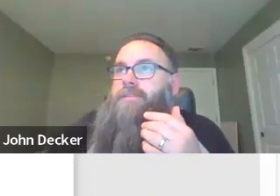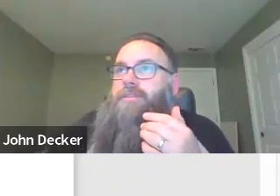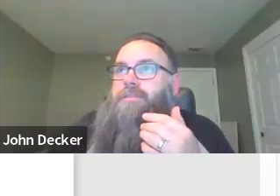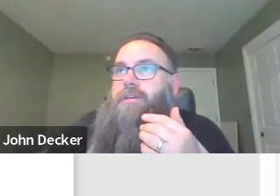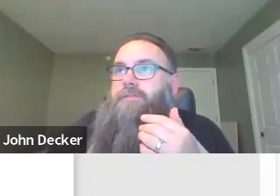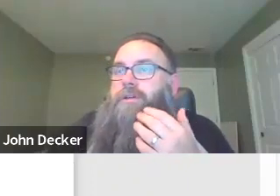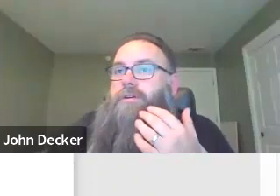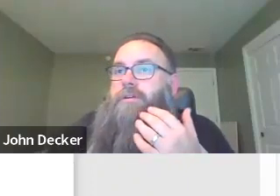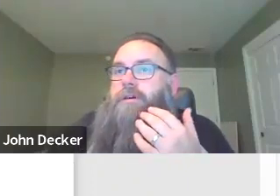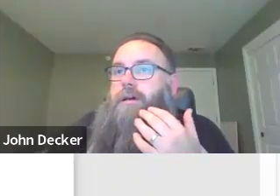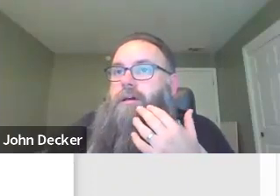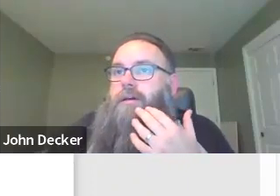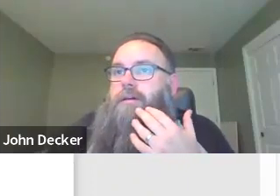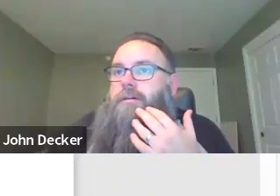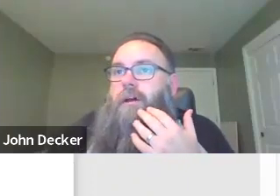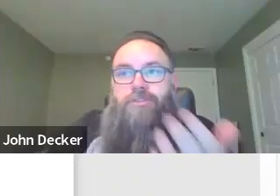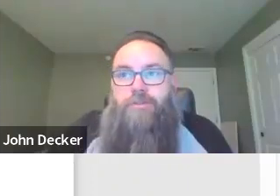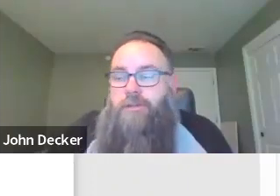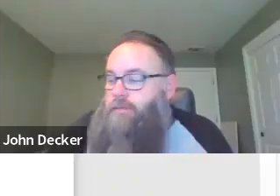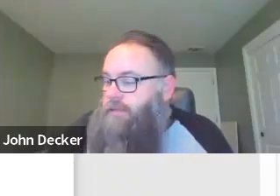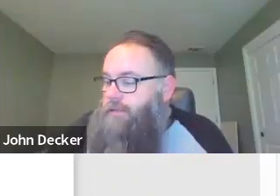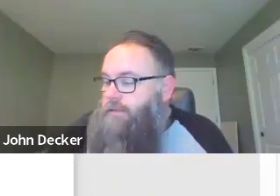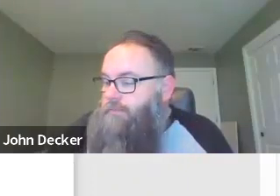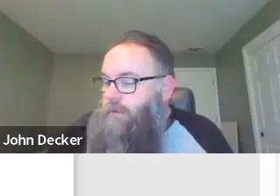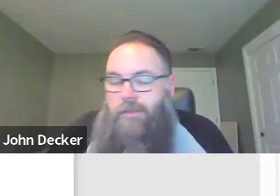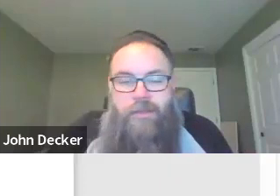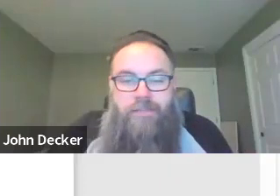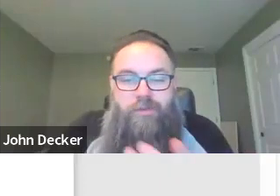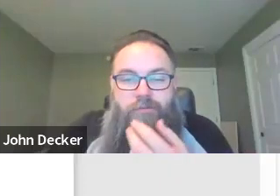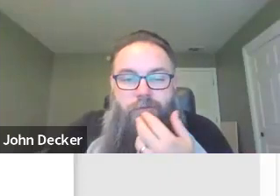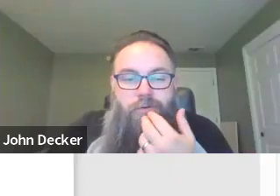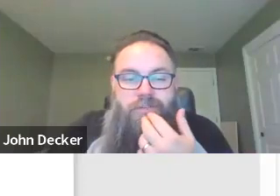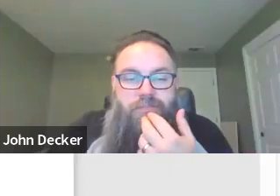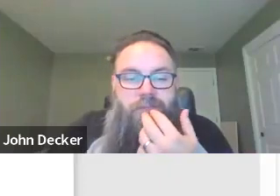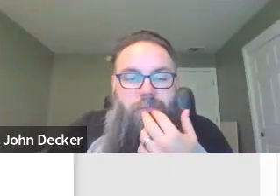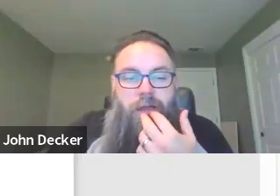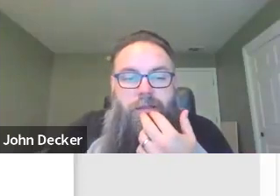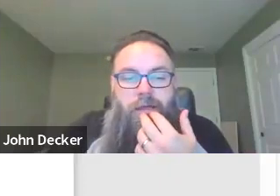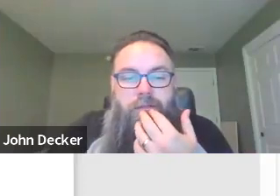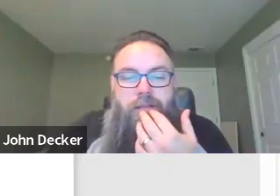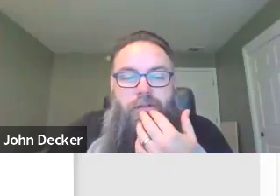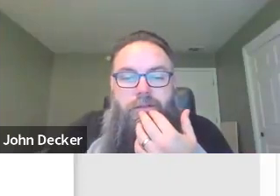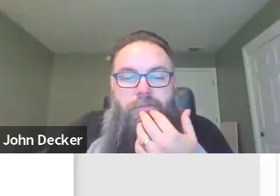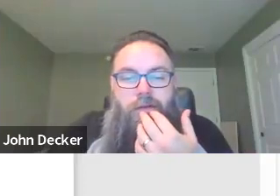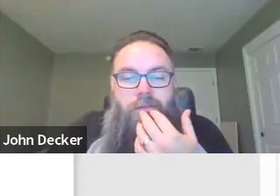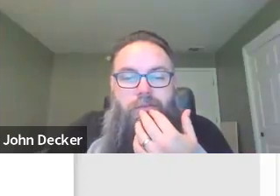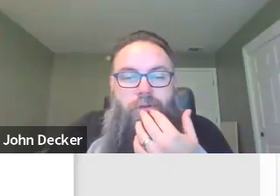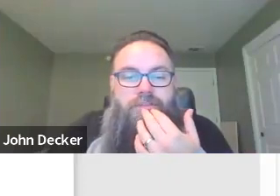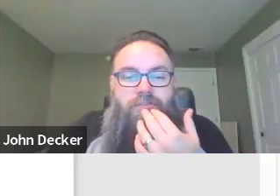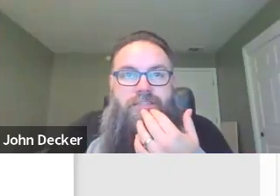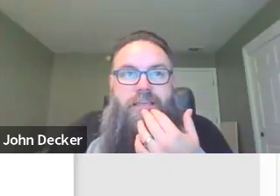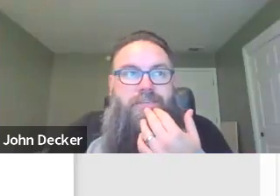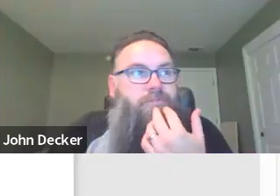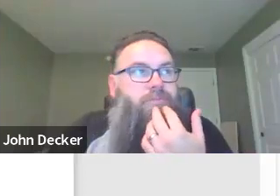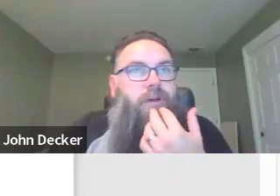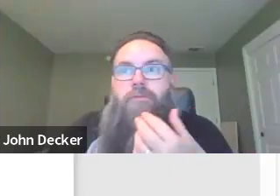I think that there's a very good opportunity at the rally next week for folks to speak their mind loudly and clearly about the importance